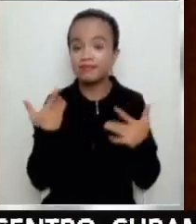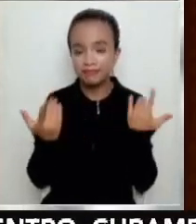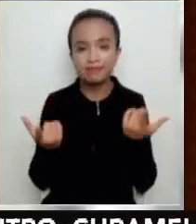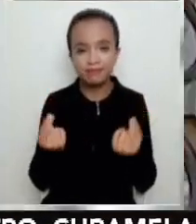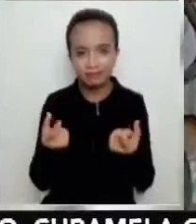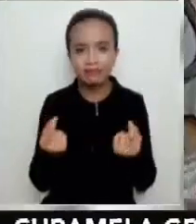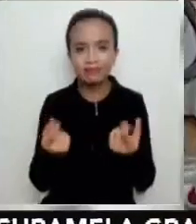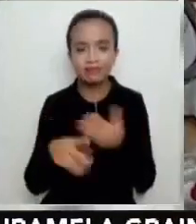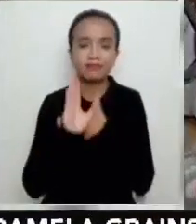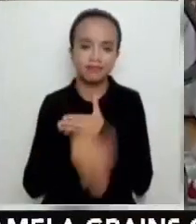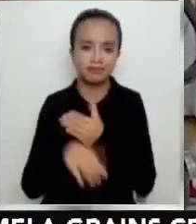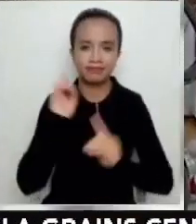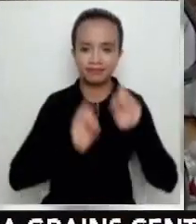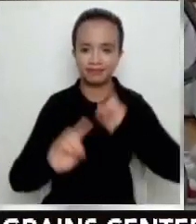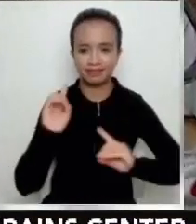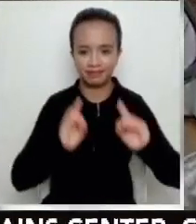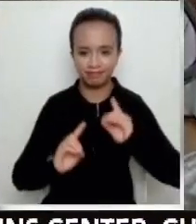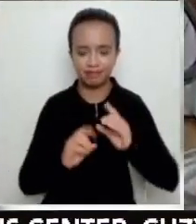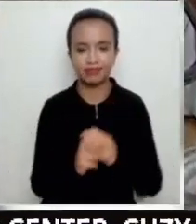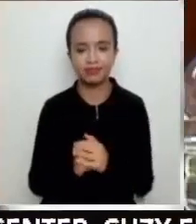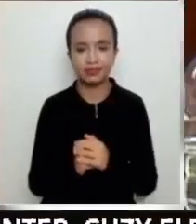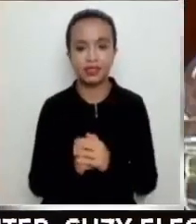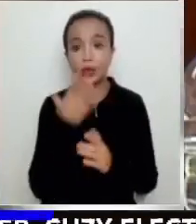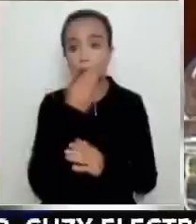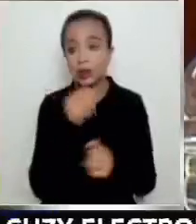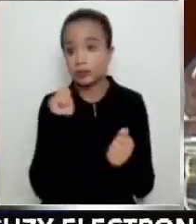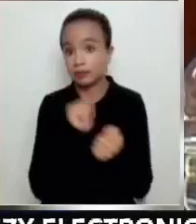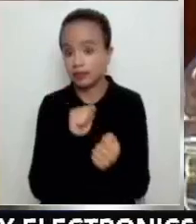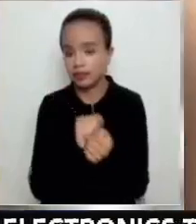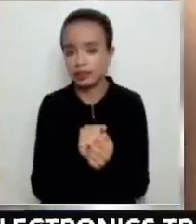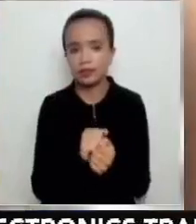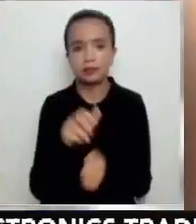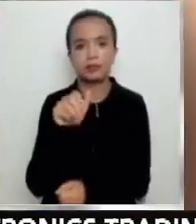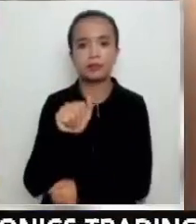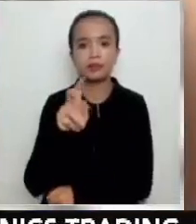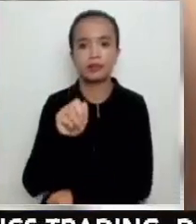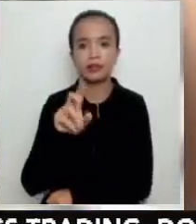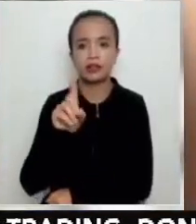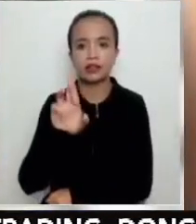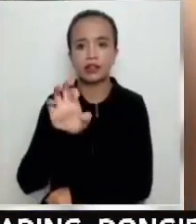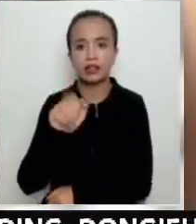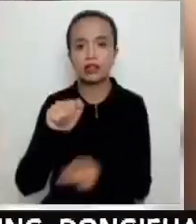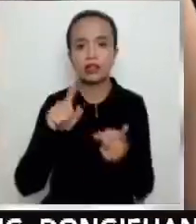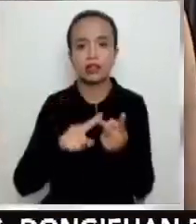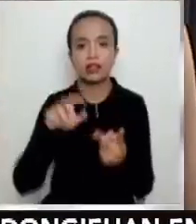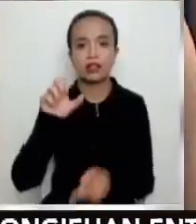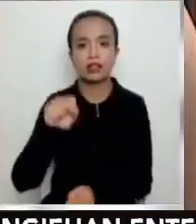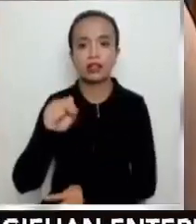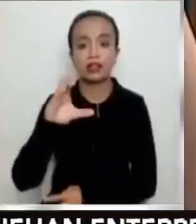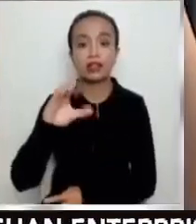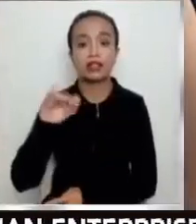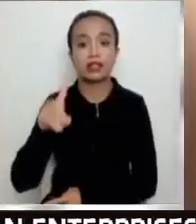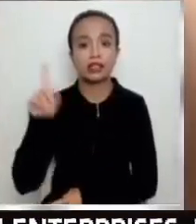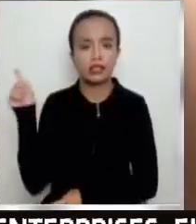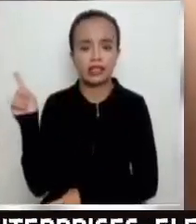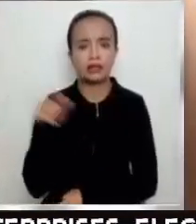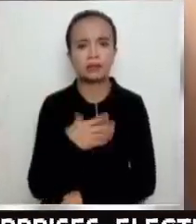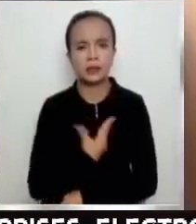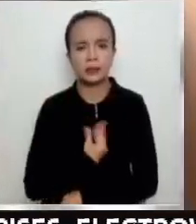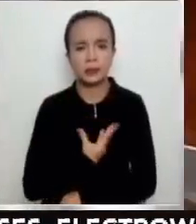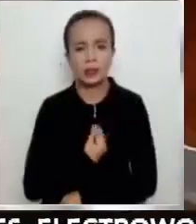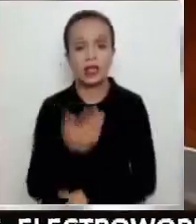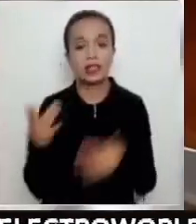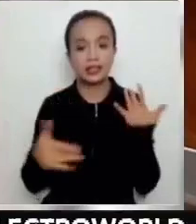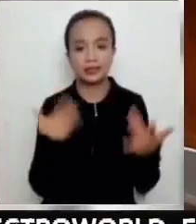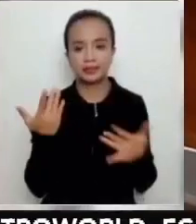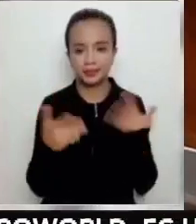sa drama. Makakasama nila rito sina Andrea Torres at Sid Lucero, nakabado at excited at the same